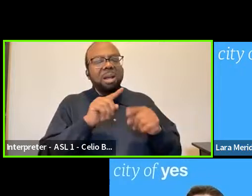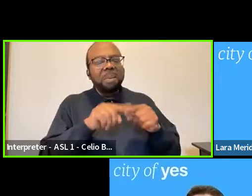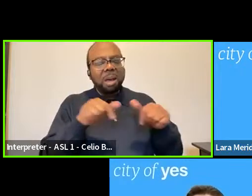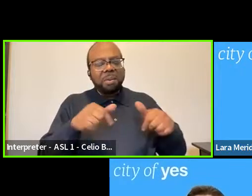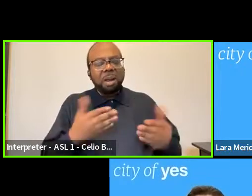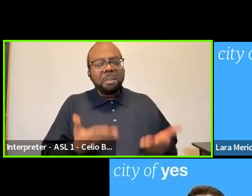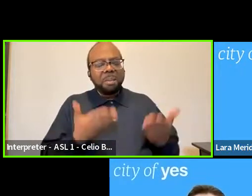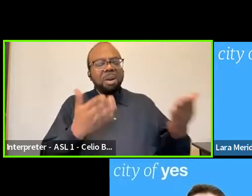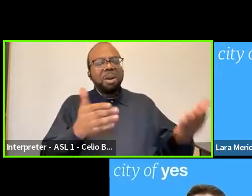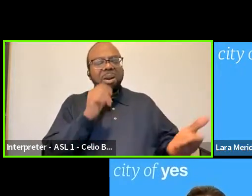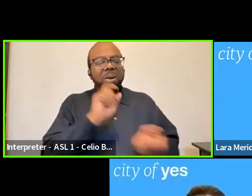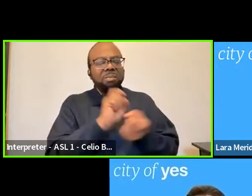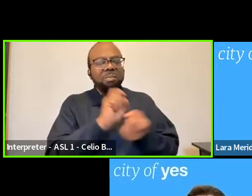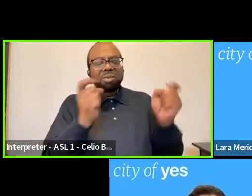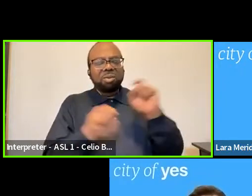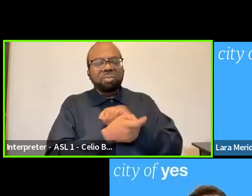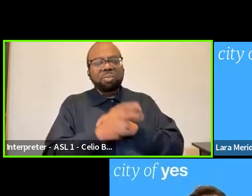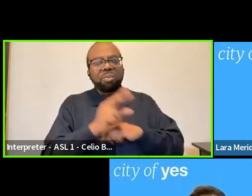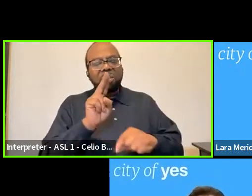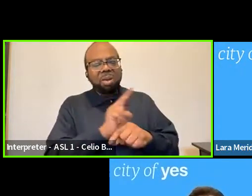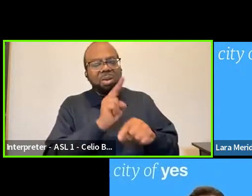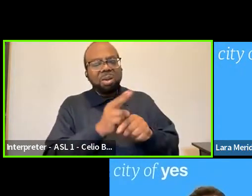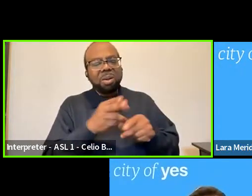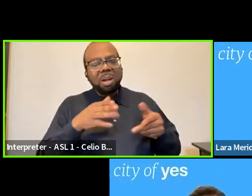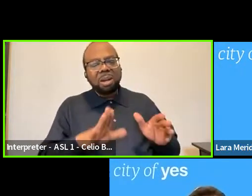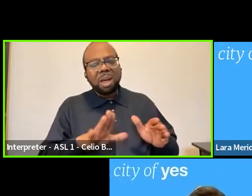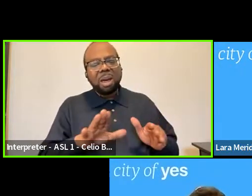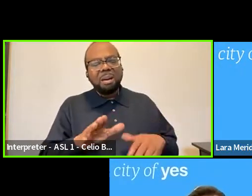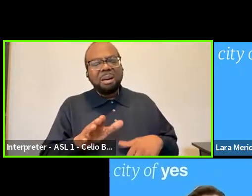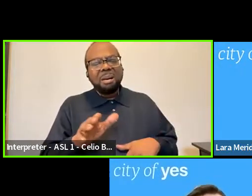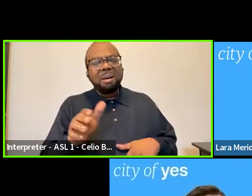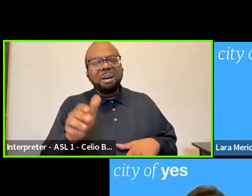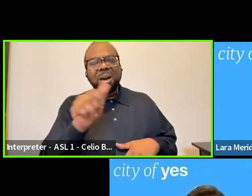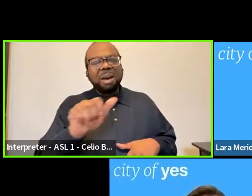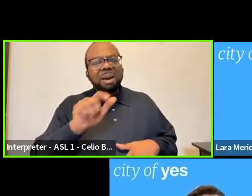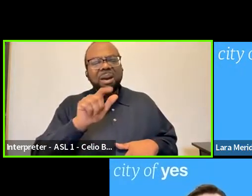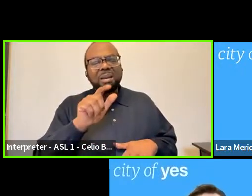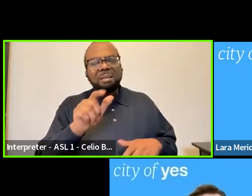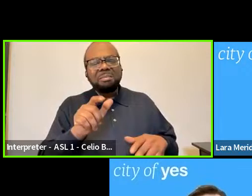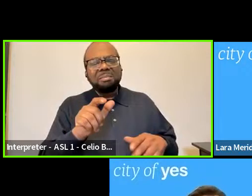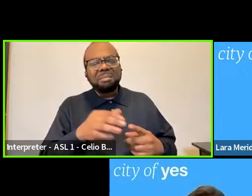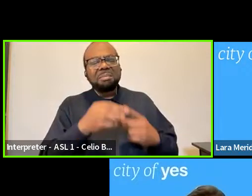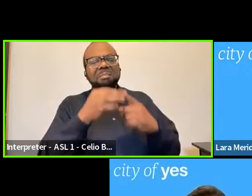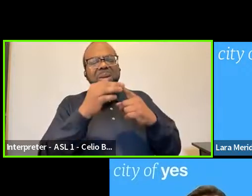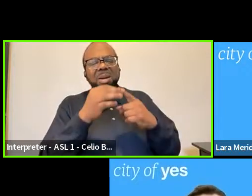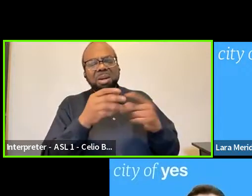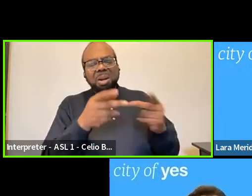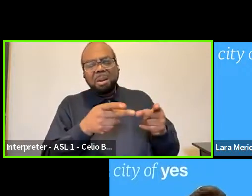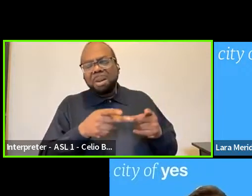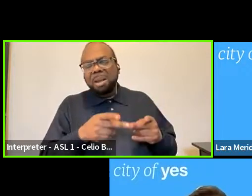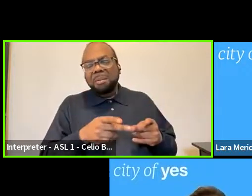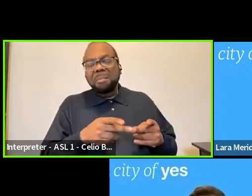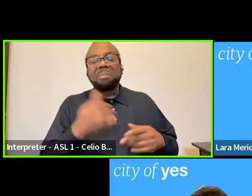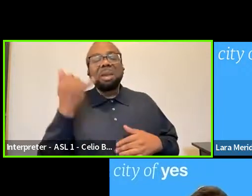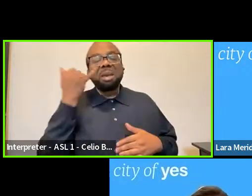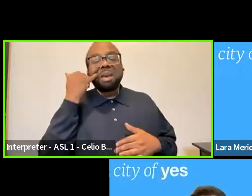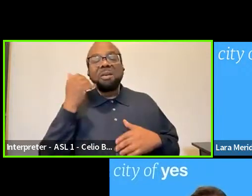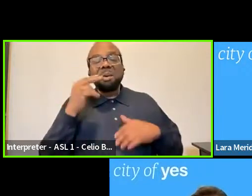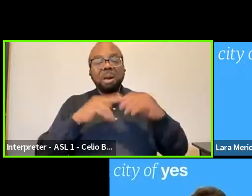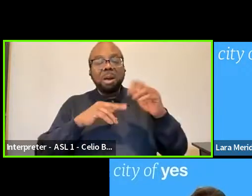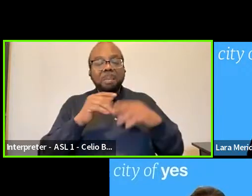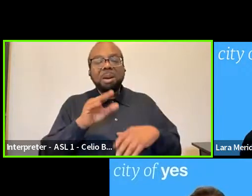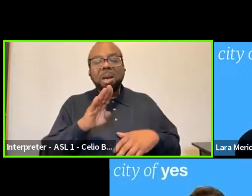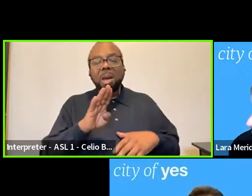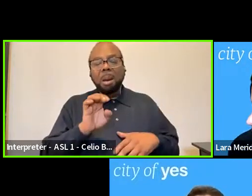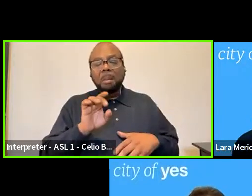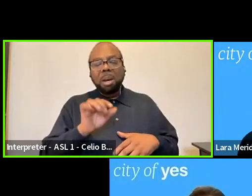doesn't change any of the uses allowed on any particular site. So if your neighbor is not allowed to under this proposal, build a bodega today, they